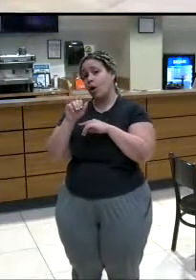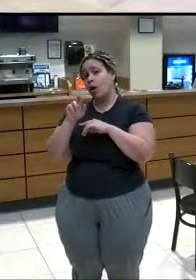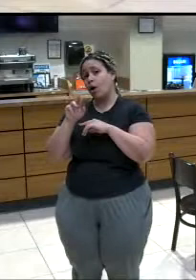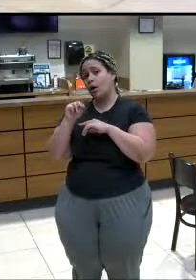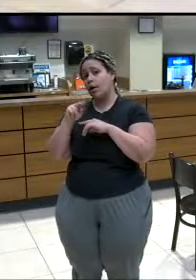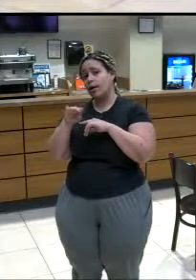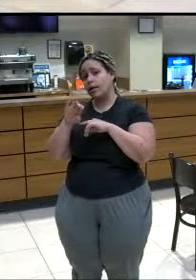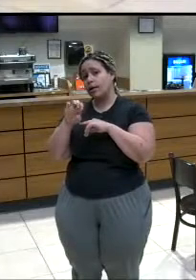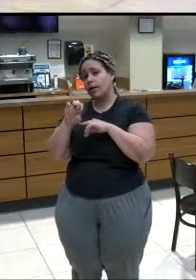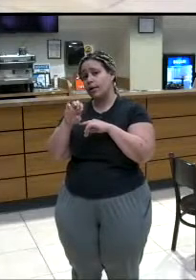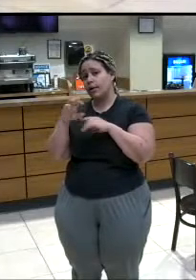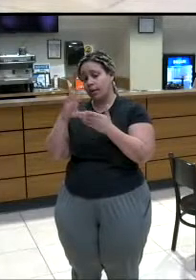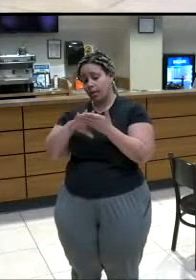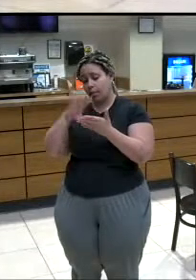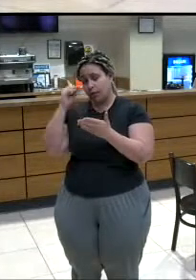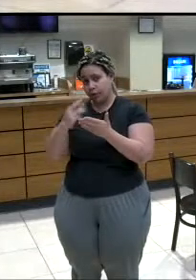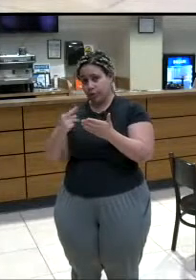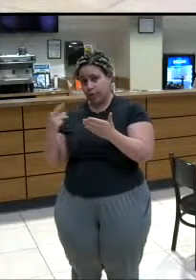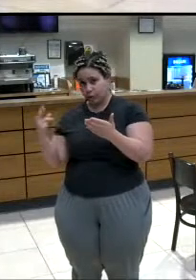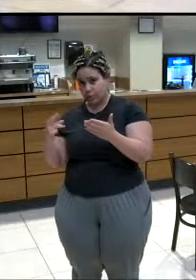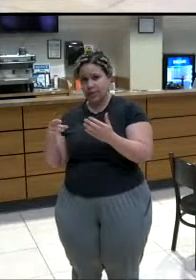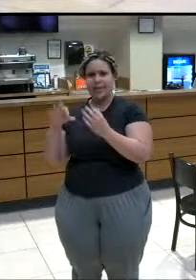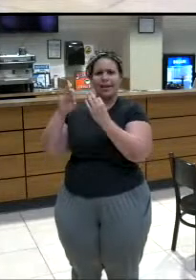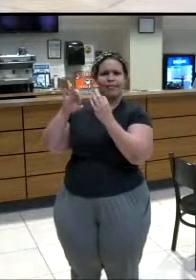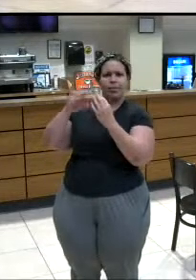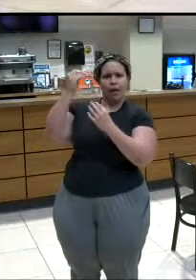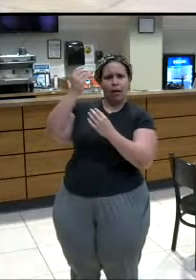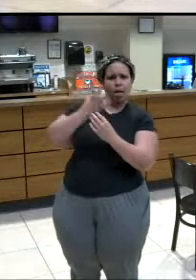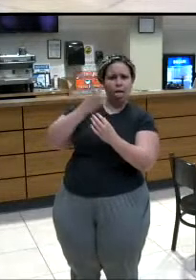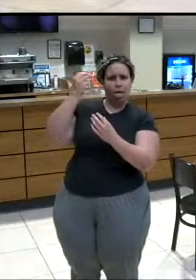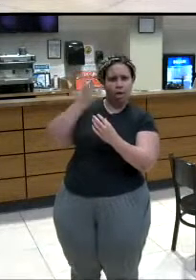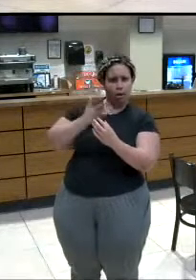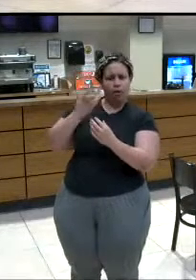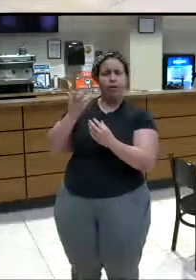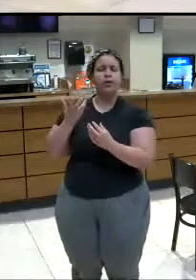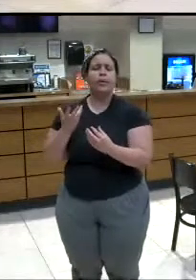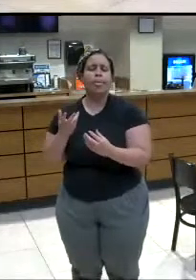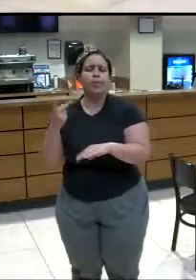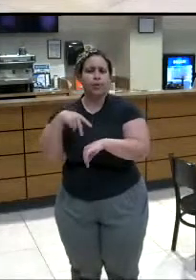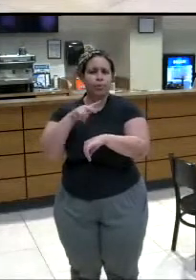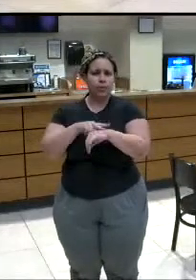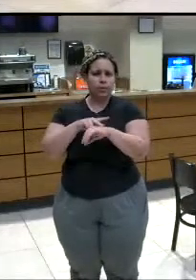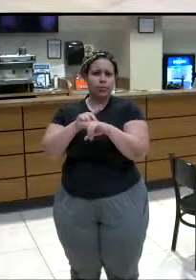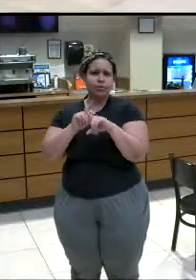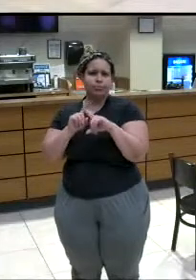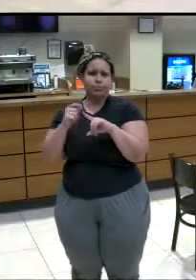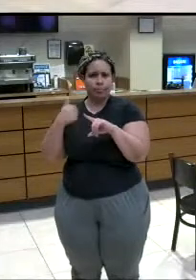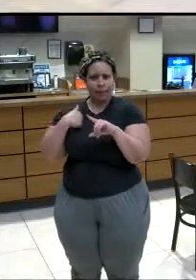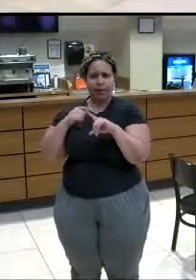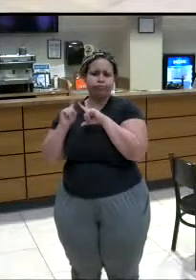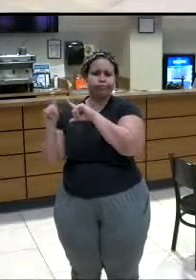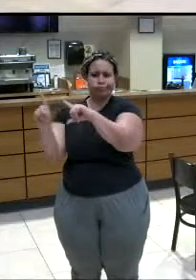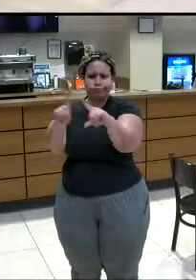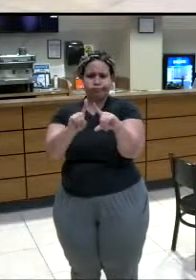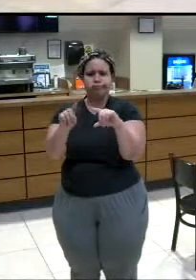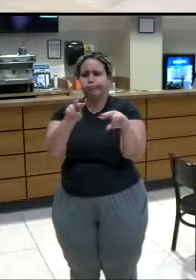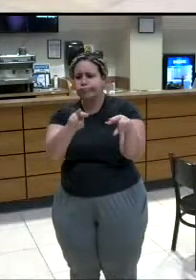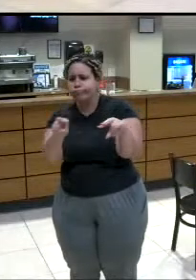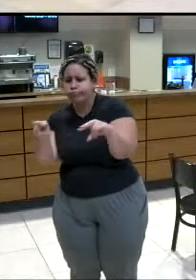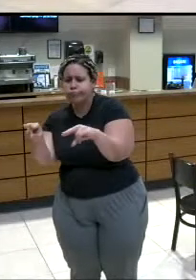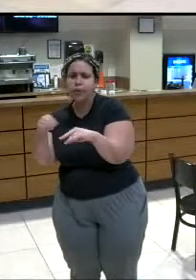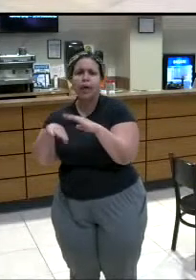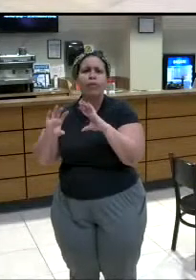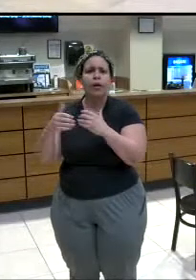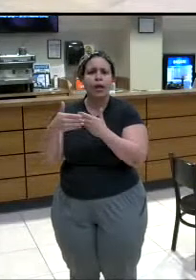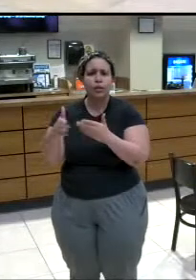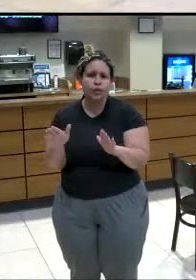from those instructional coaches and principal that walk those classrooms with me to see, number one, are we using it? If we're not using